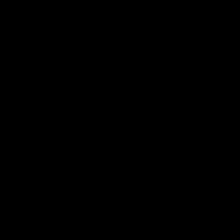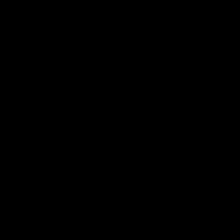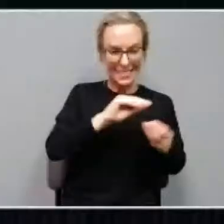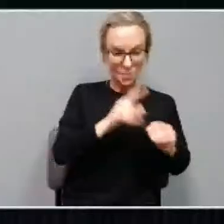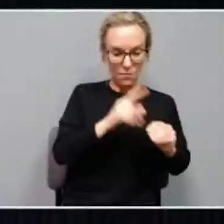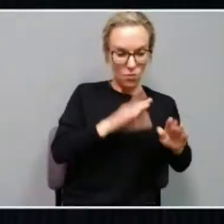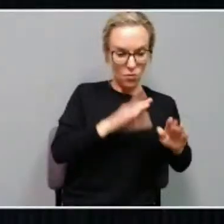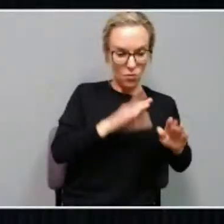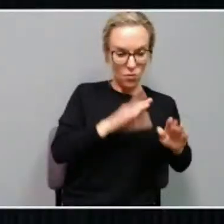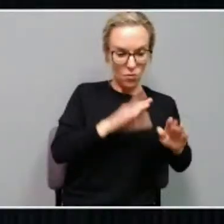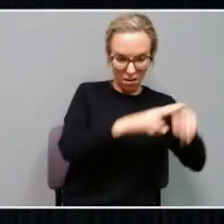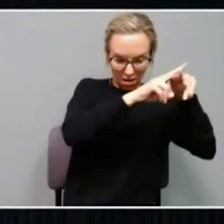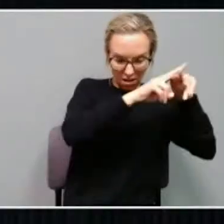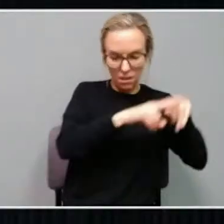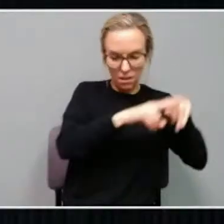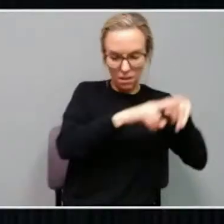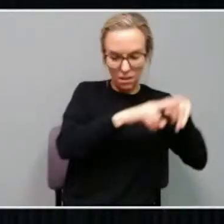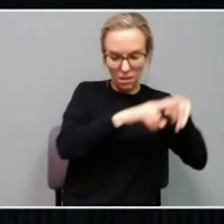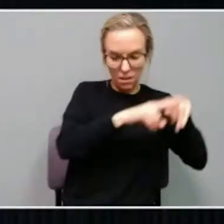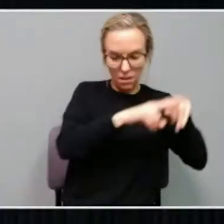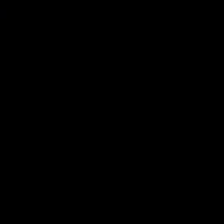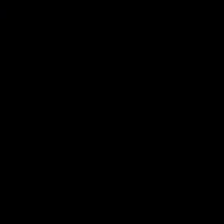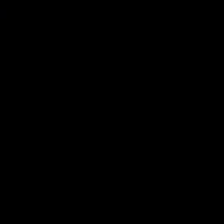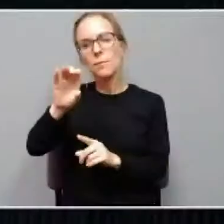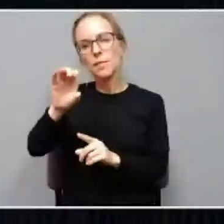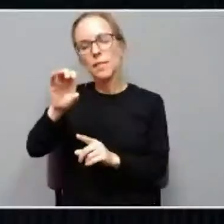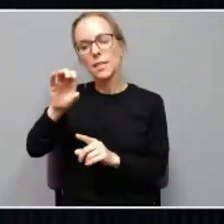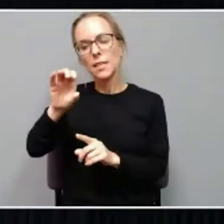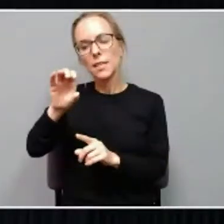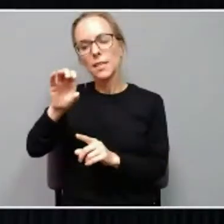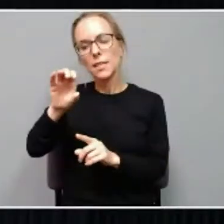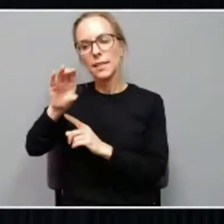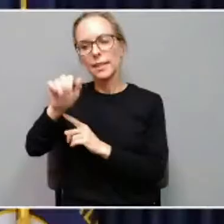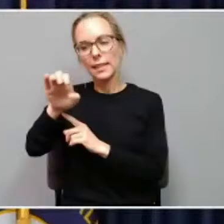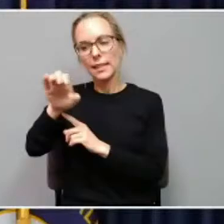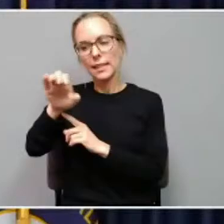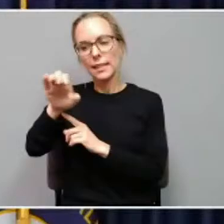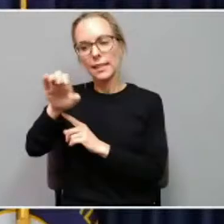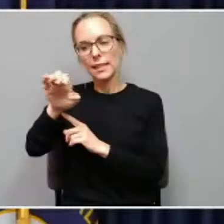increase of MIS-C cases,